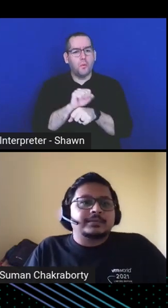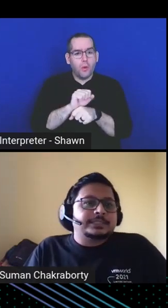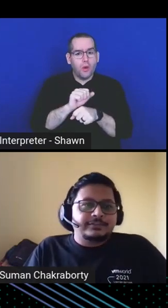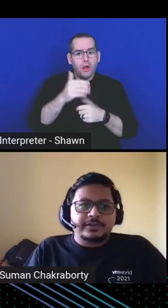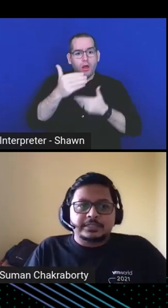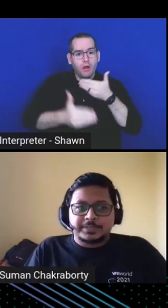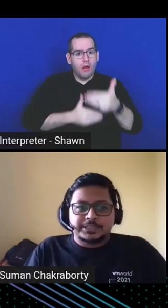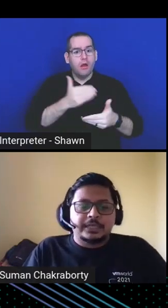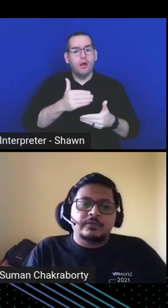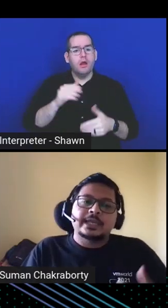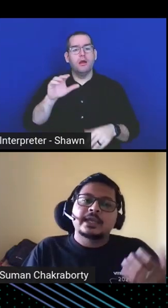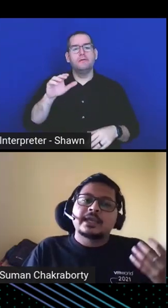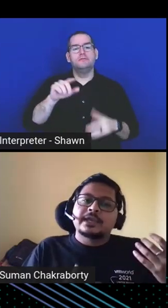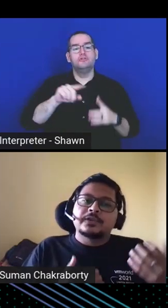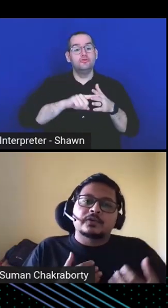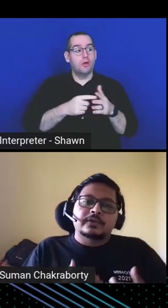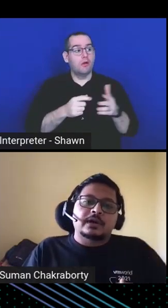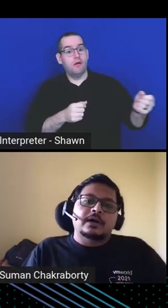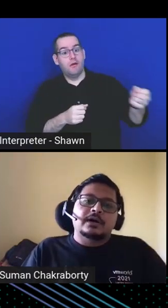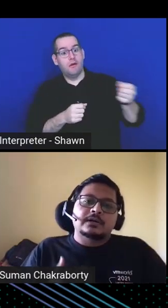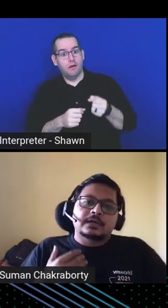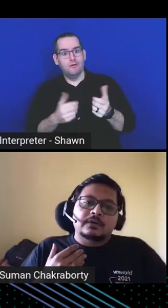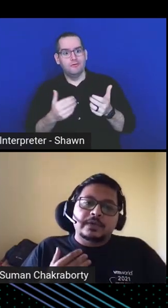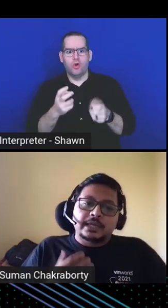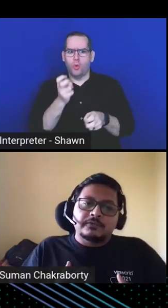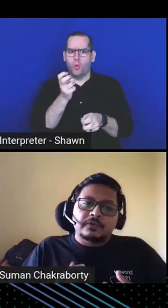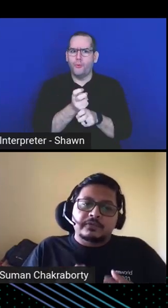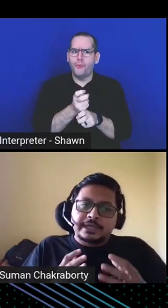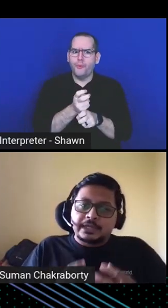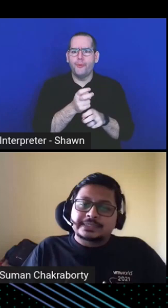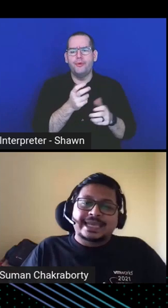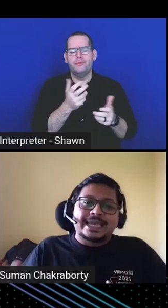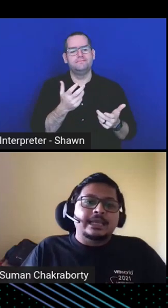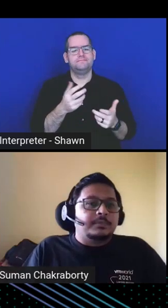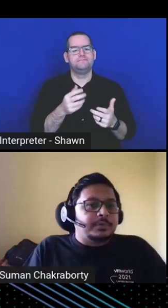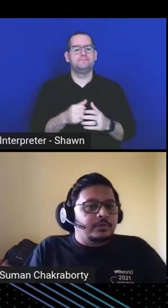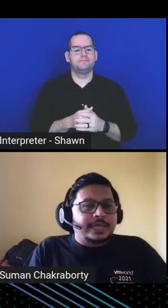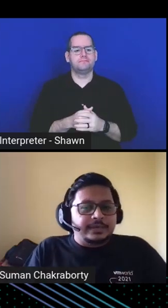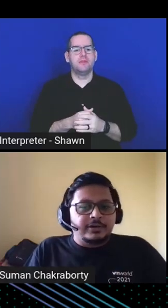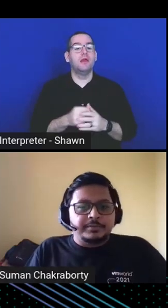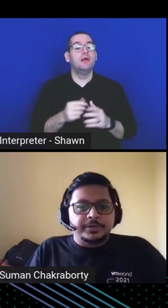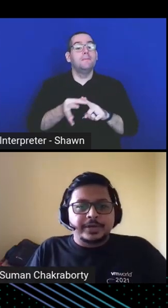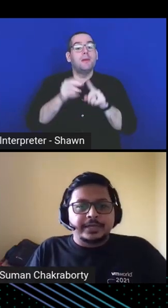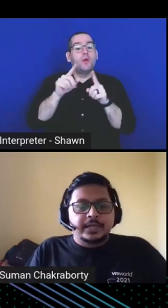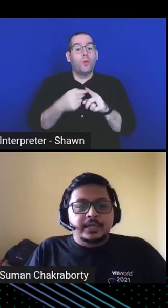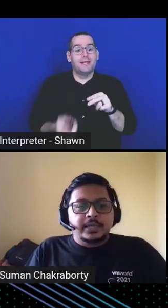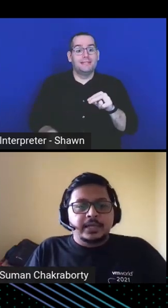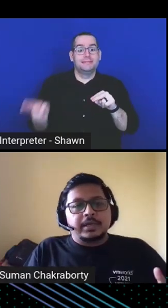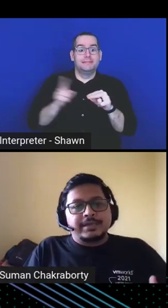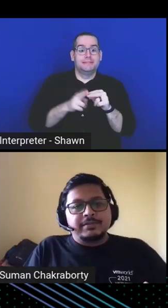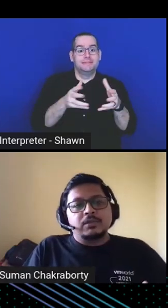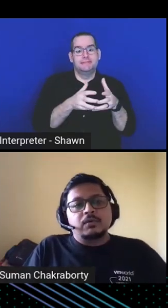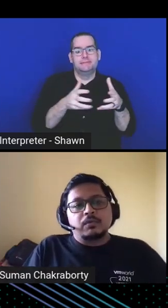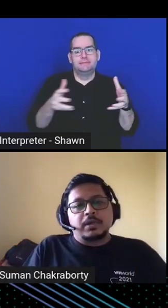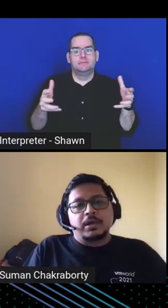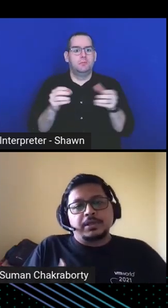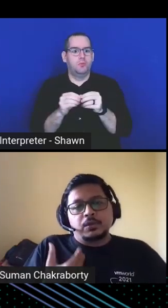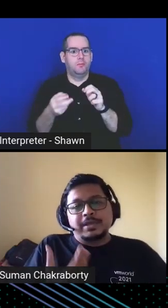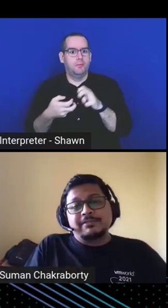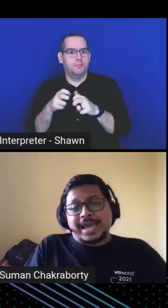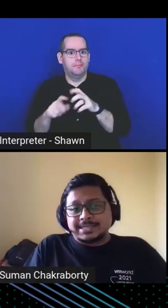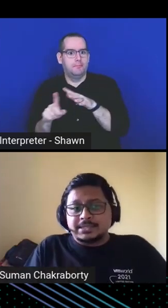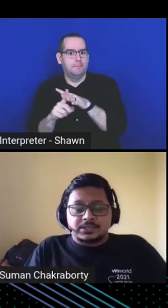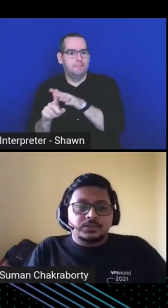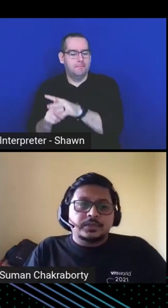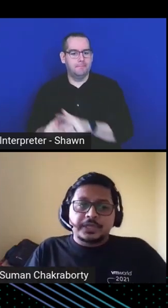onboarding becomes difficult, especially you're uh, when when you're scaling up your environment, right? Now, even though